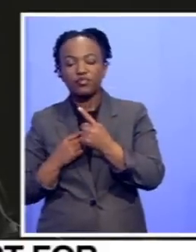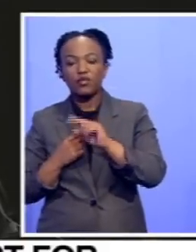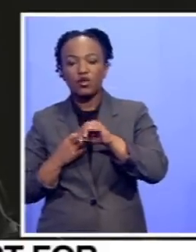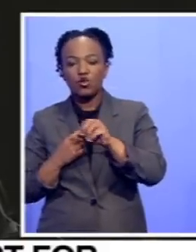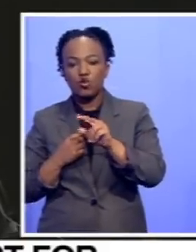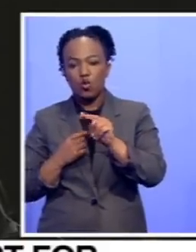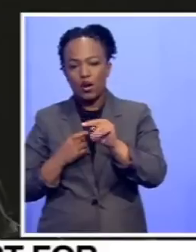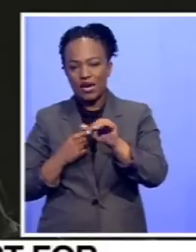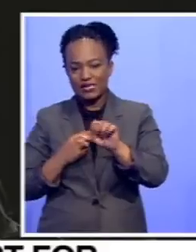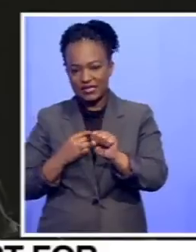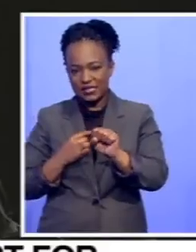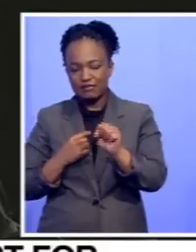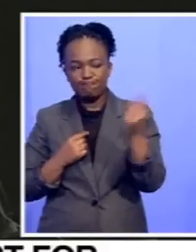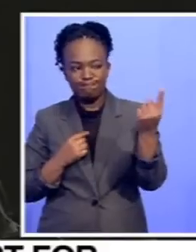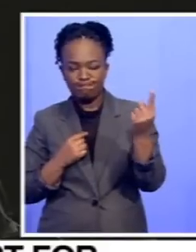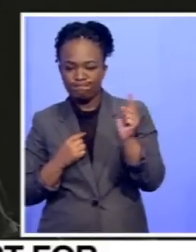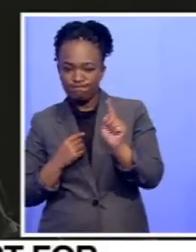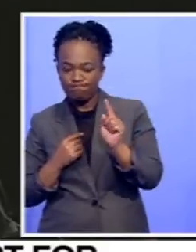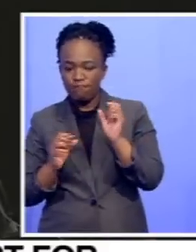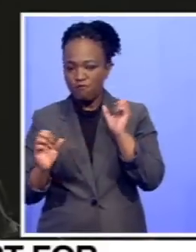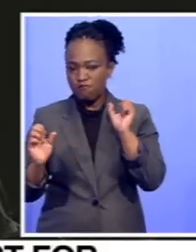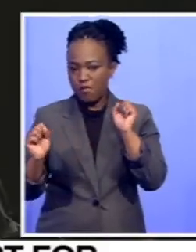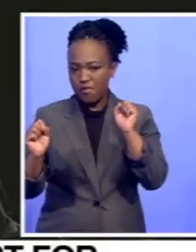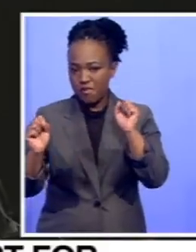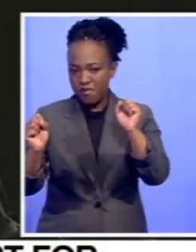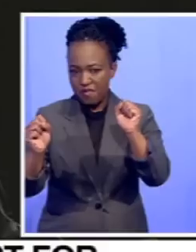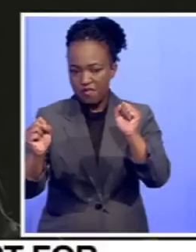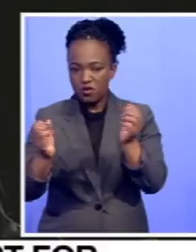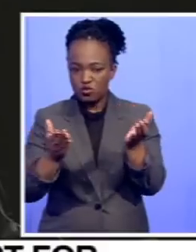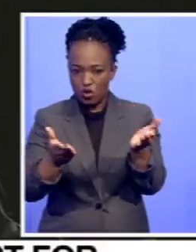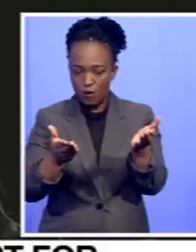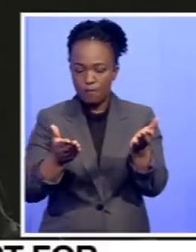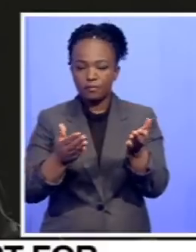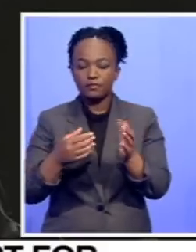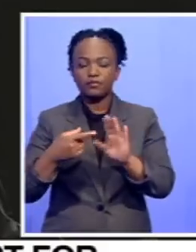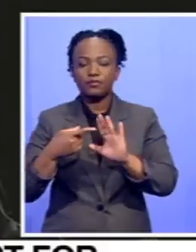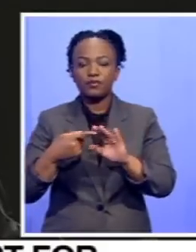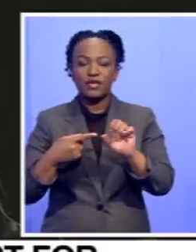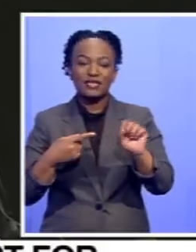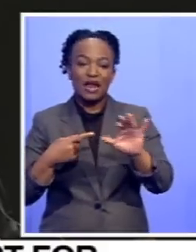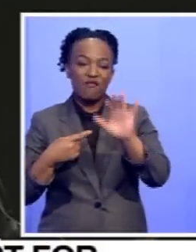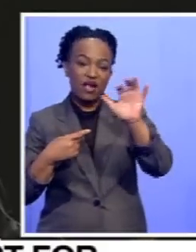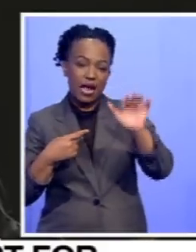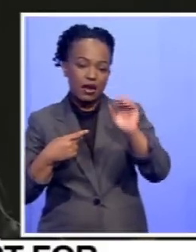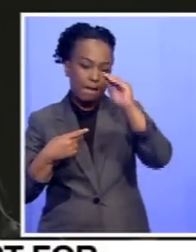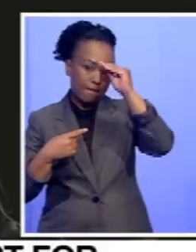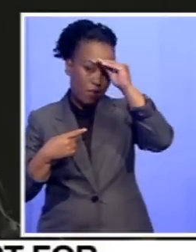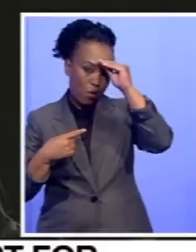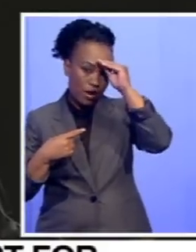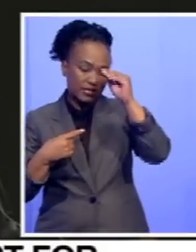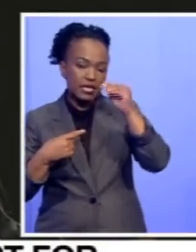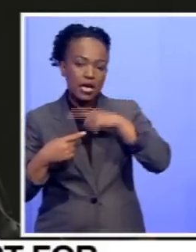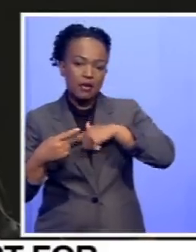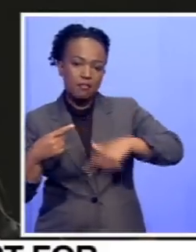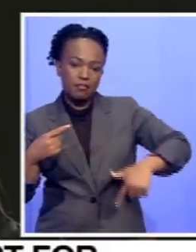Venter, testified inter alia as follows. Sub 1. He was based at the South African Police Service Presidential Protection